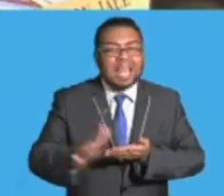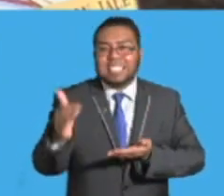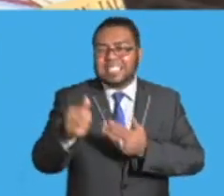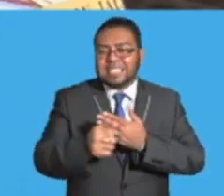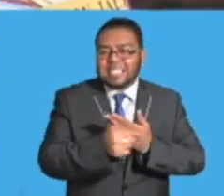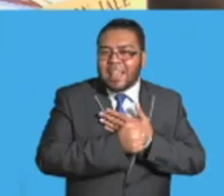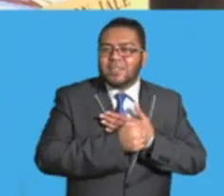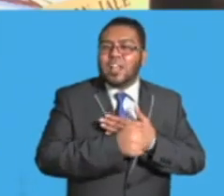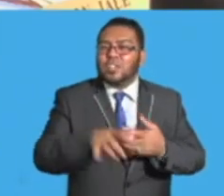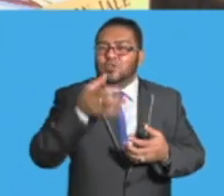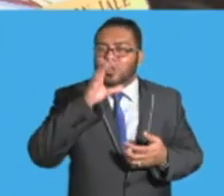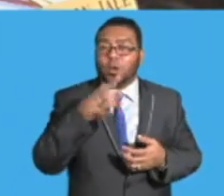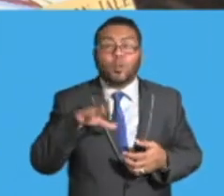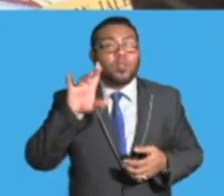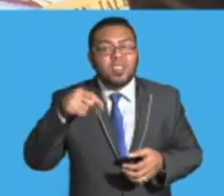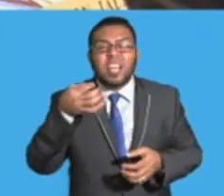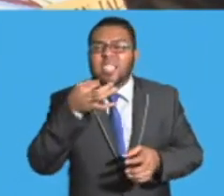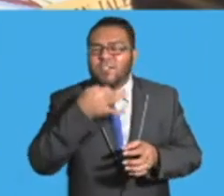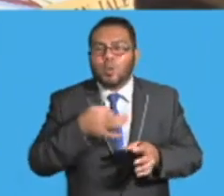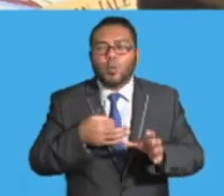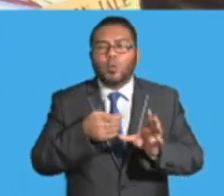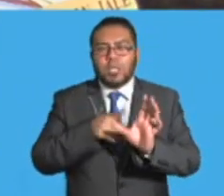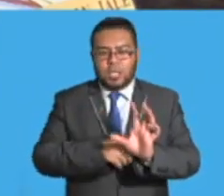few years.